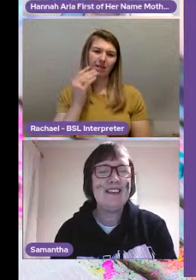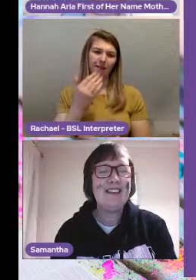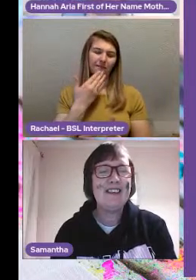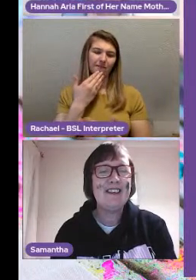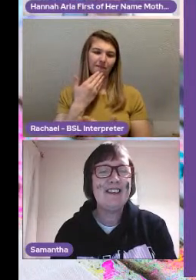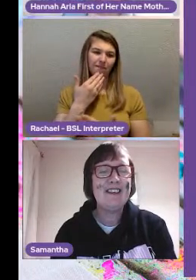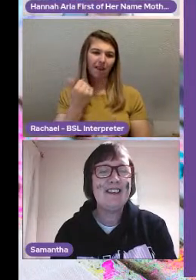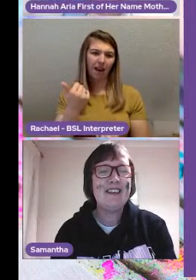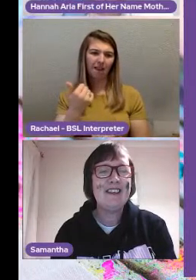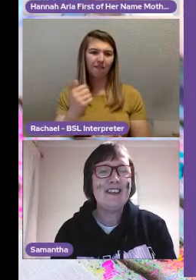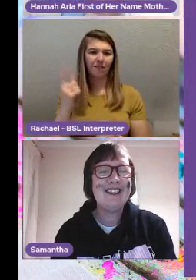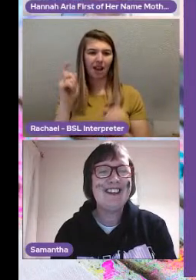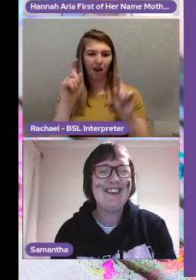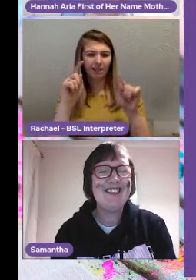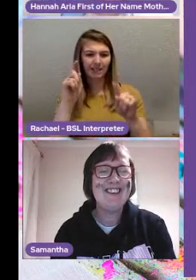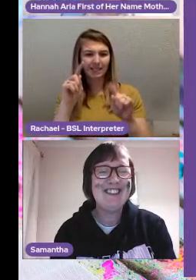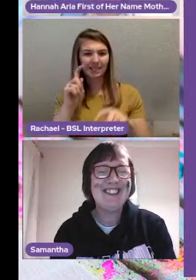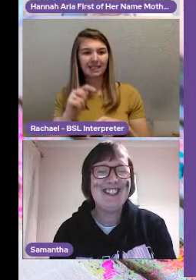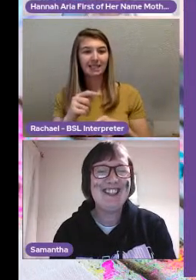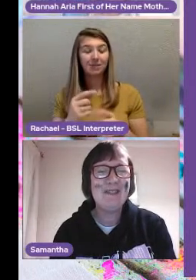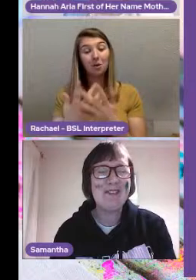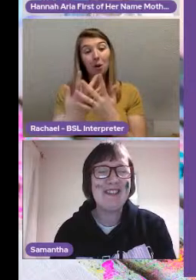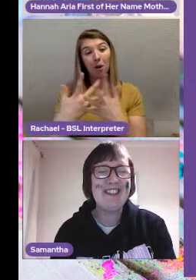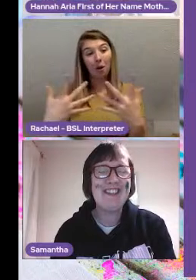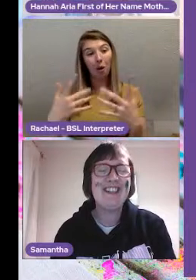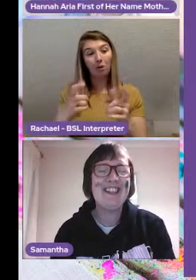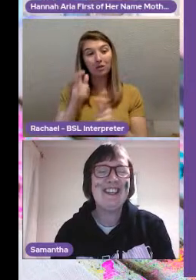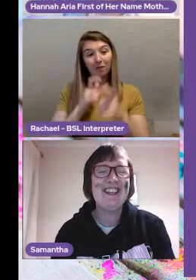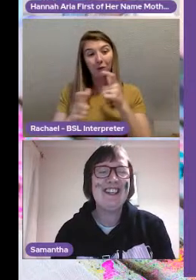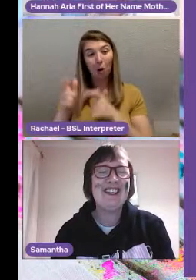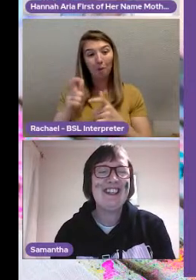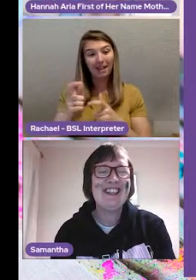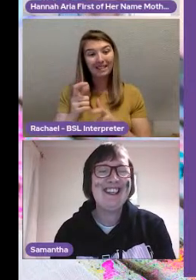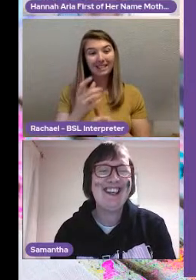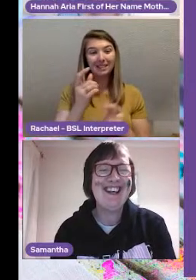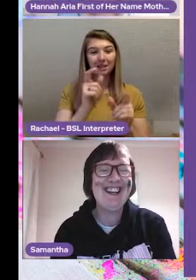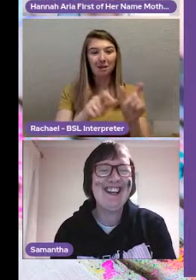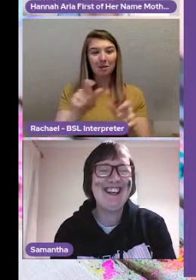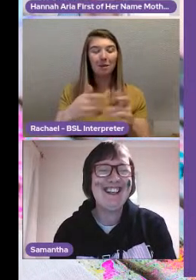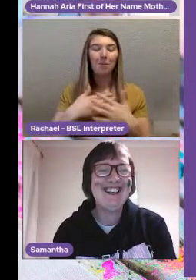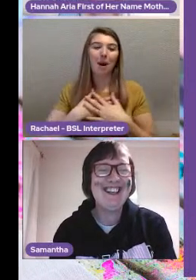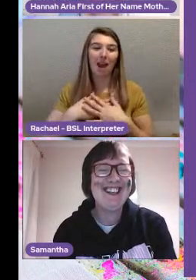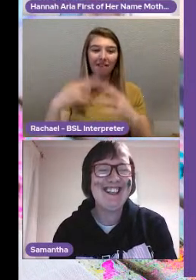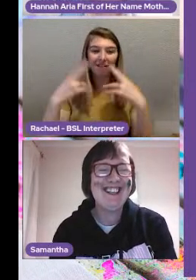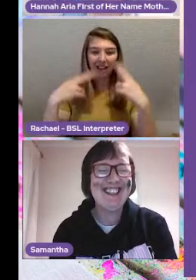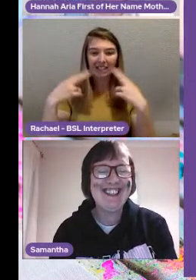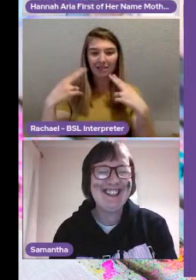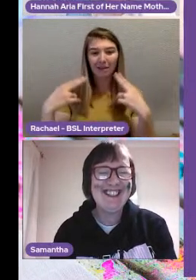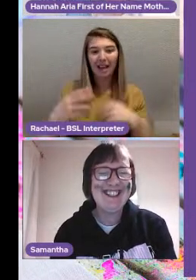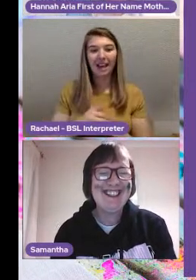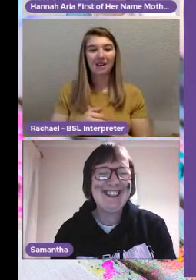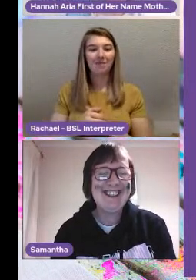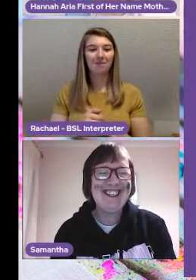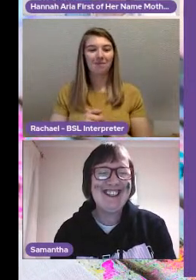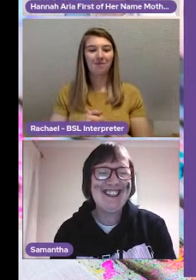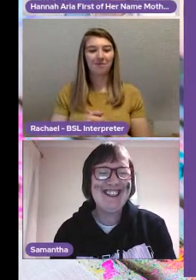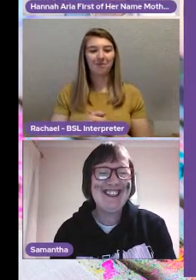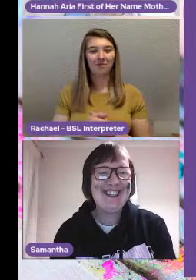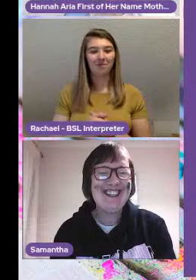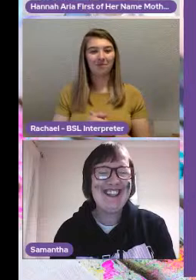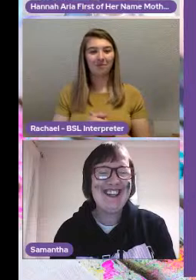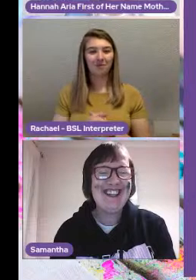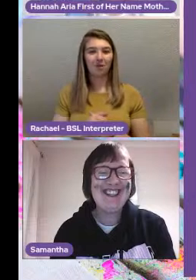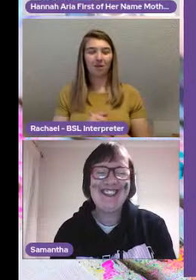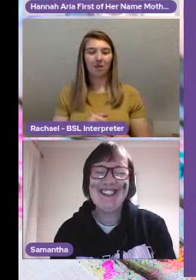We've got lots of lovely comments coming up. People liking your face paints. Good old face paint